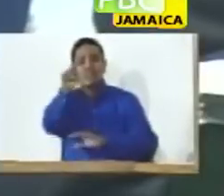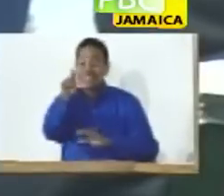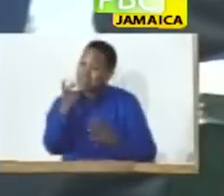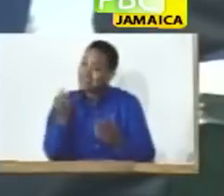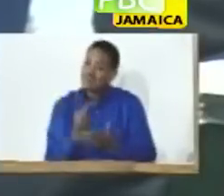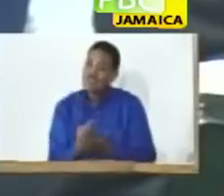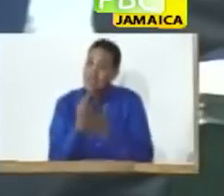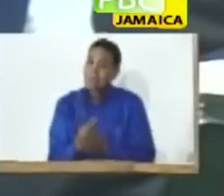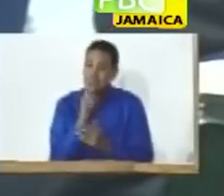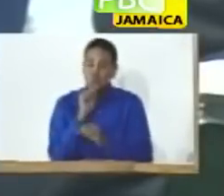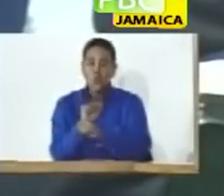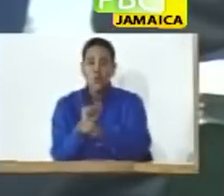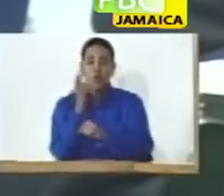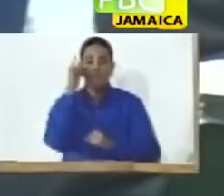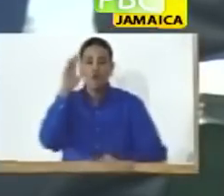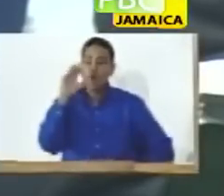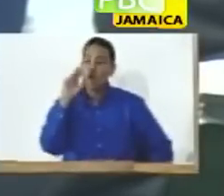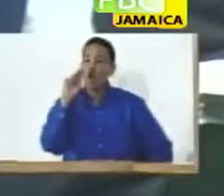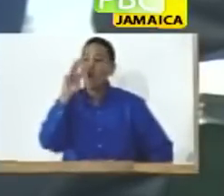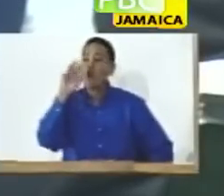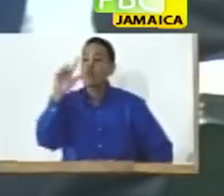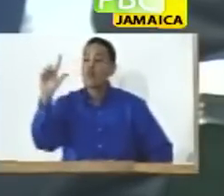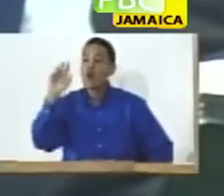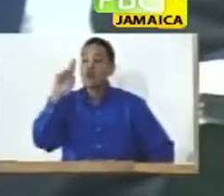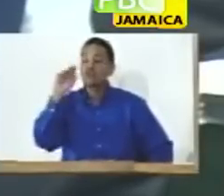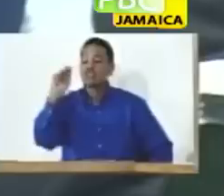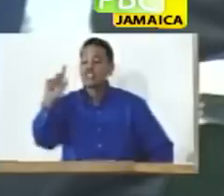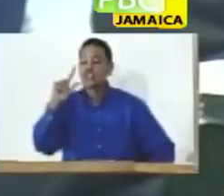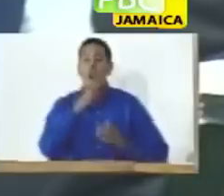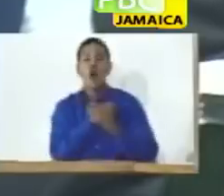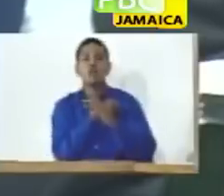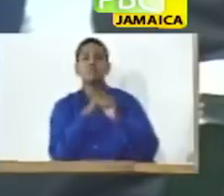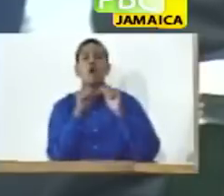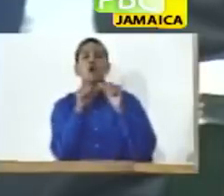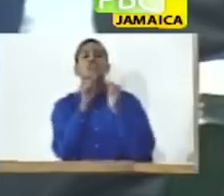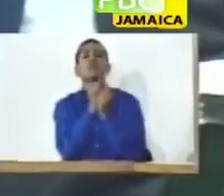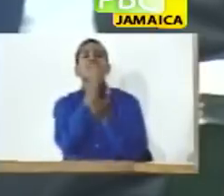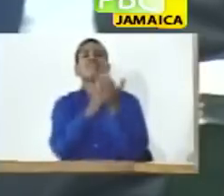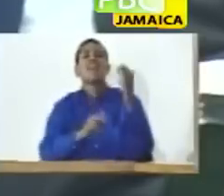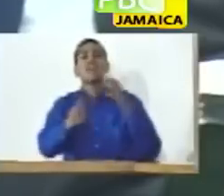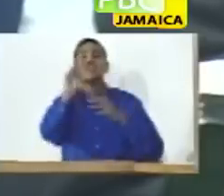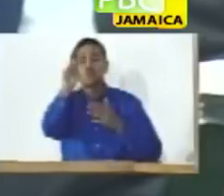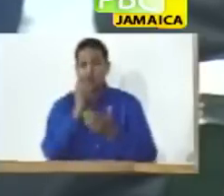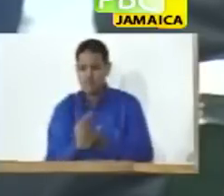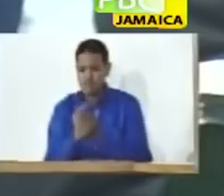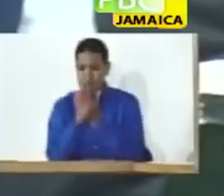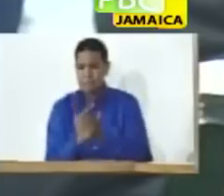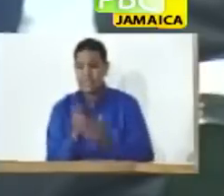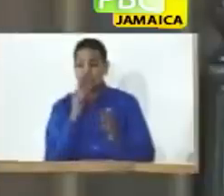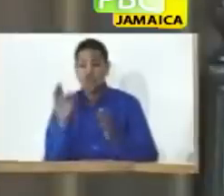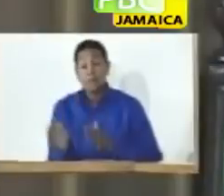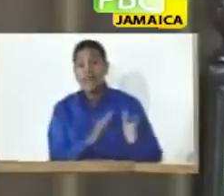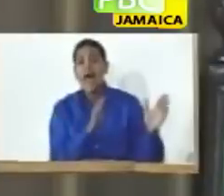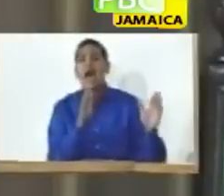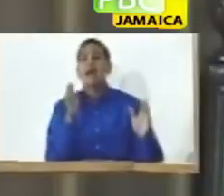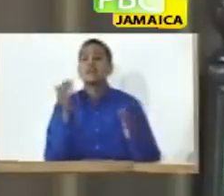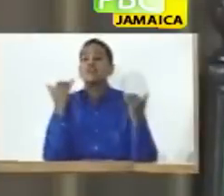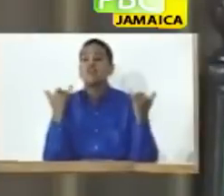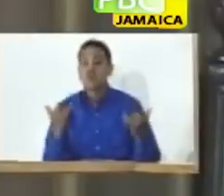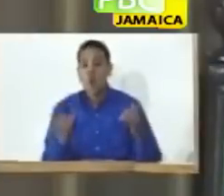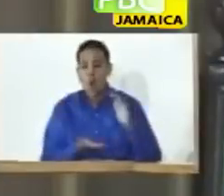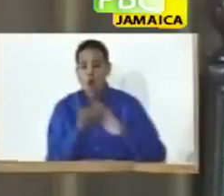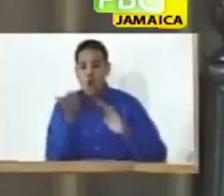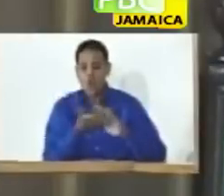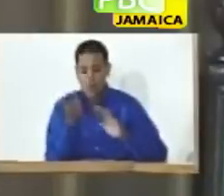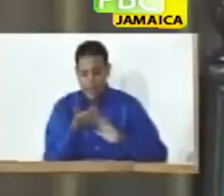Rehabilitation work on the Cornwall Regional Hospital continued with phase 2 of the rehabilitation plan now underway.